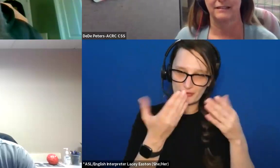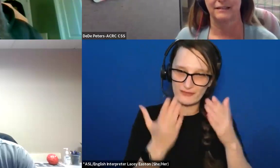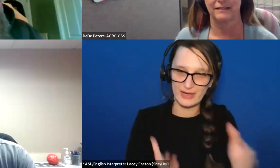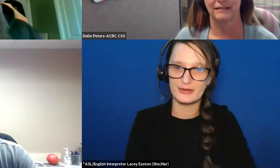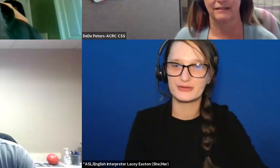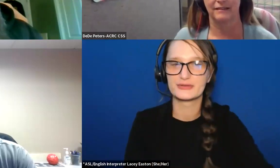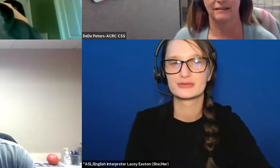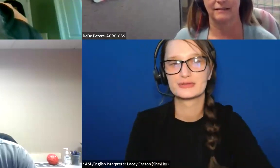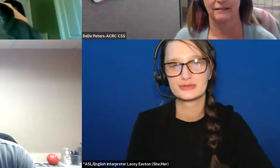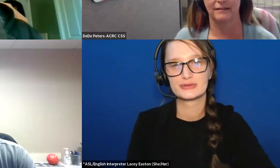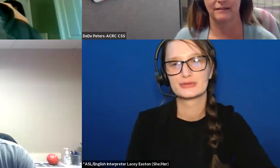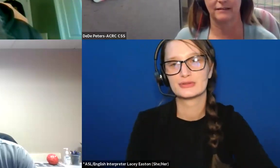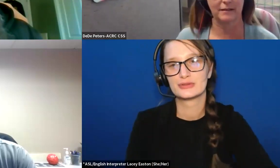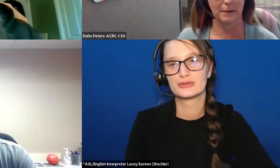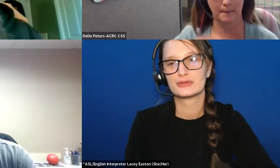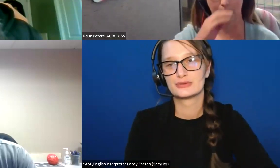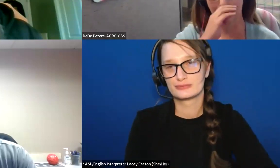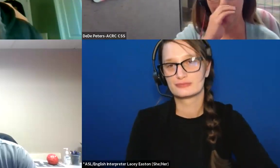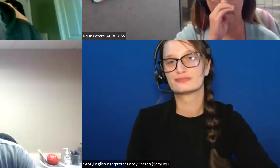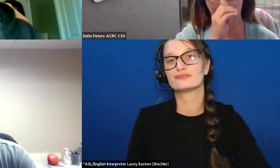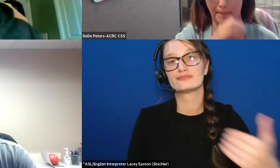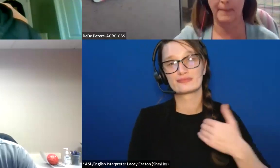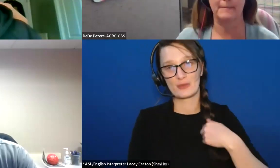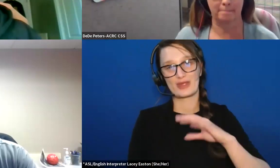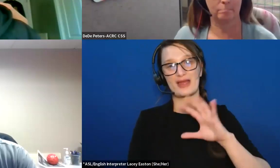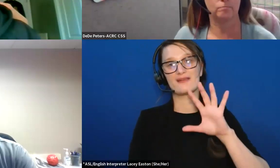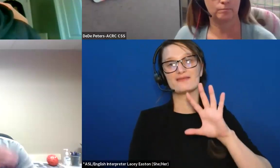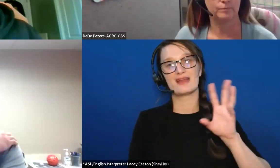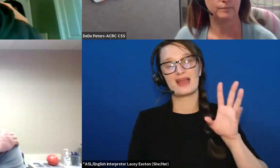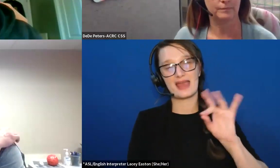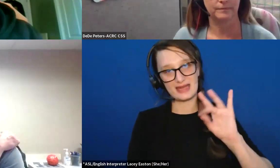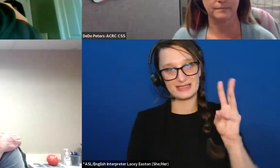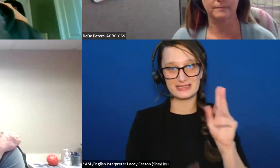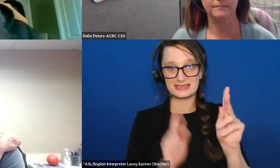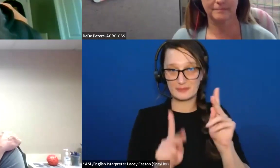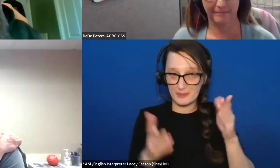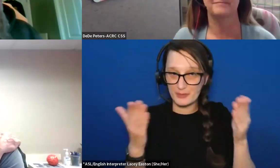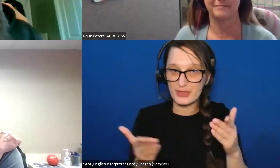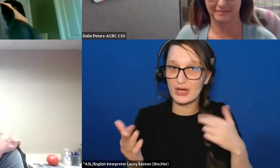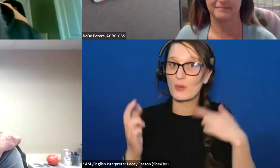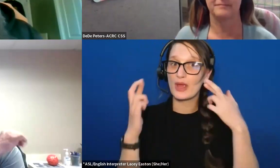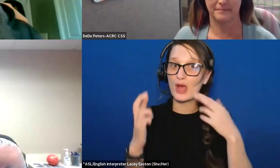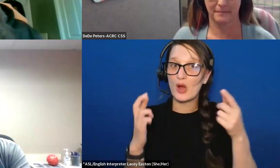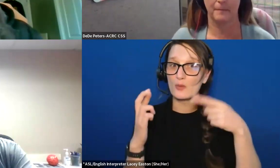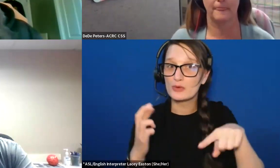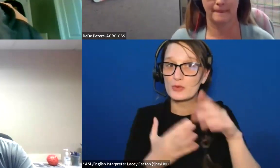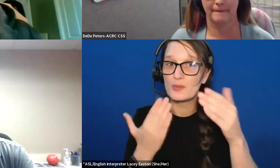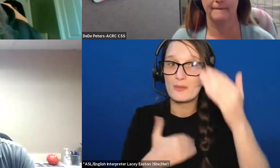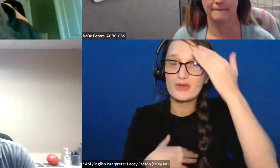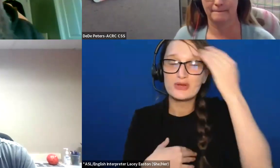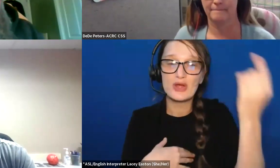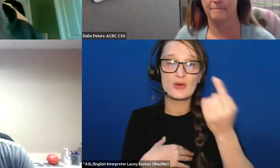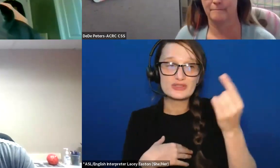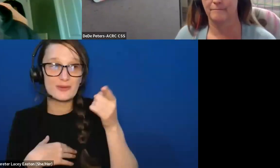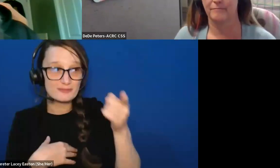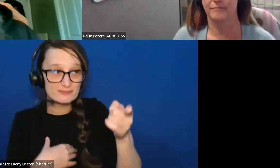Again, we have 86 folks that are on here right now. Our hope is that someone may know someone that might be interested in doing an out-of-home respite